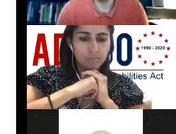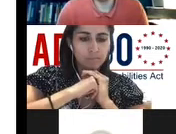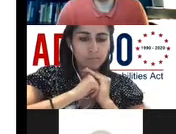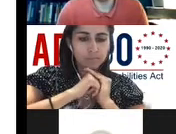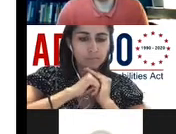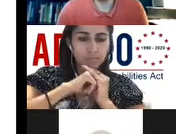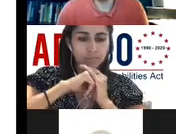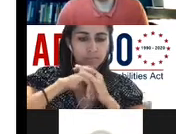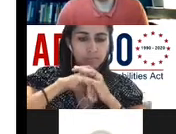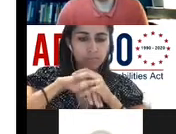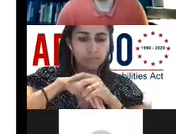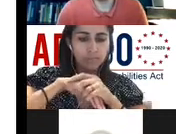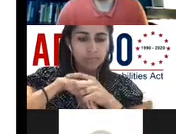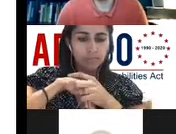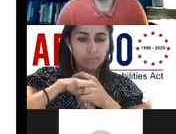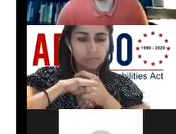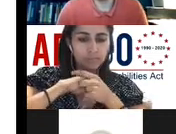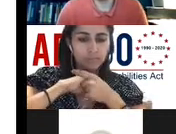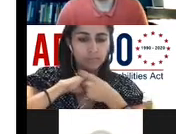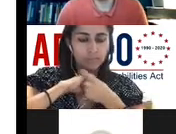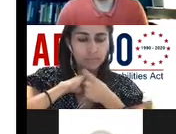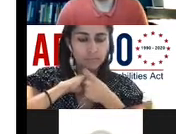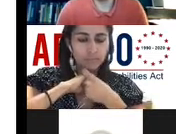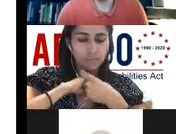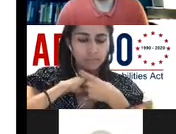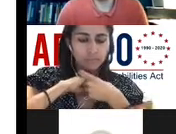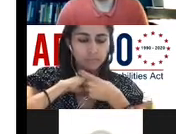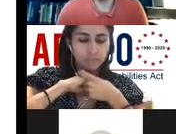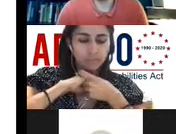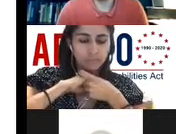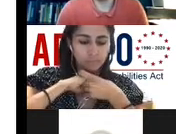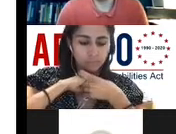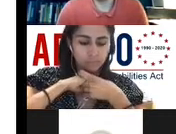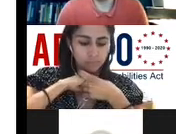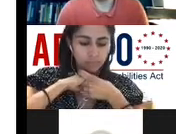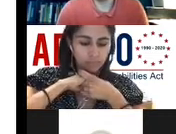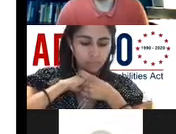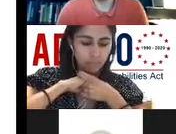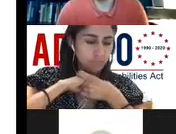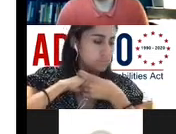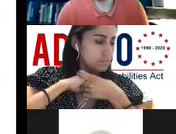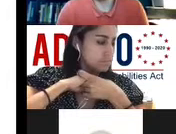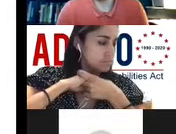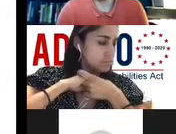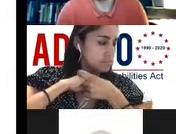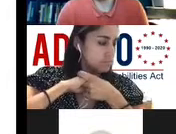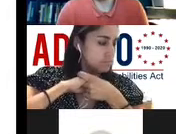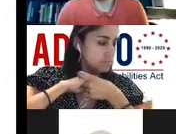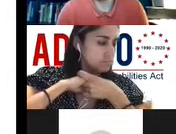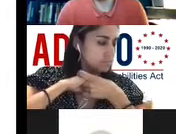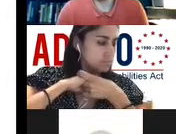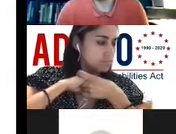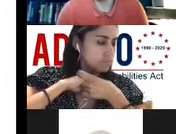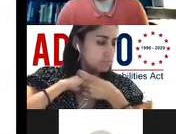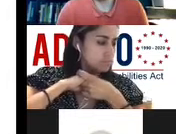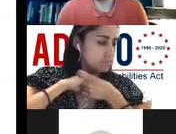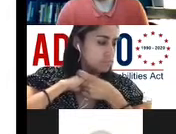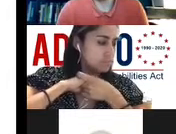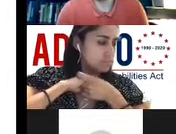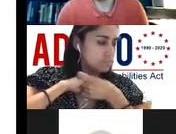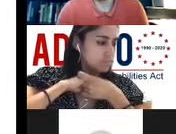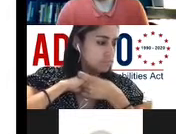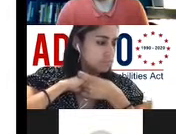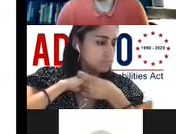have a transcript automatically generated from this meeting that can be shared, and it's just in text